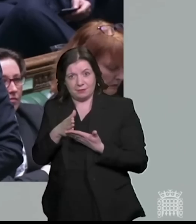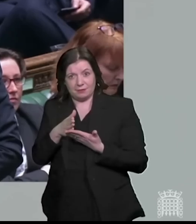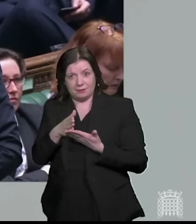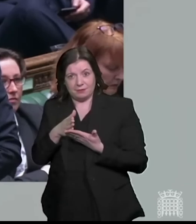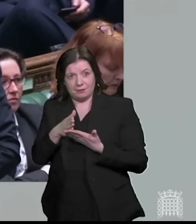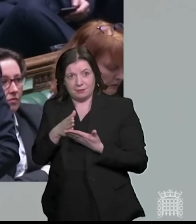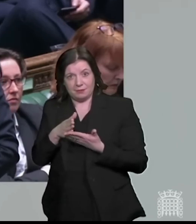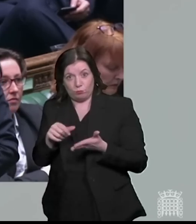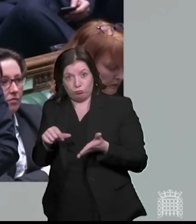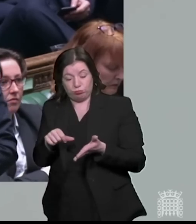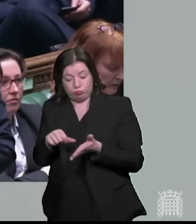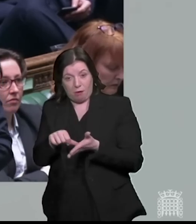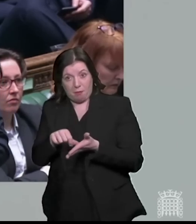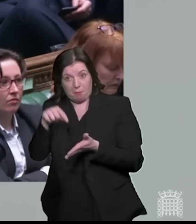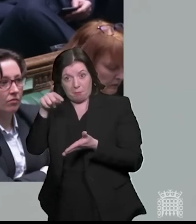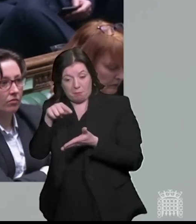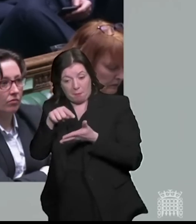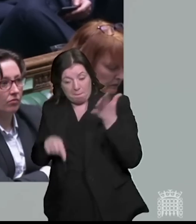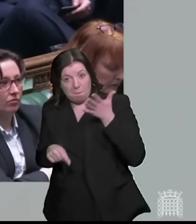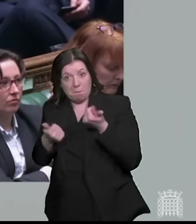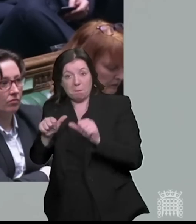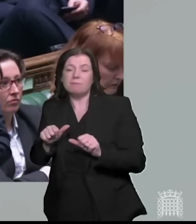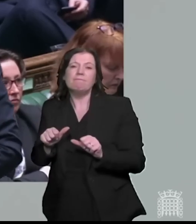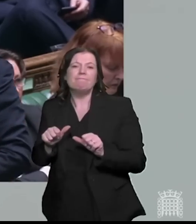the issues raised. On growth,